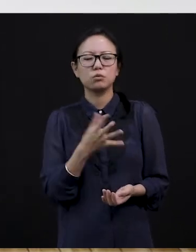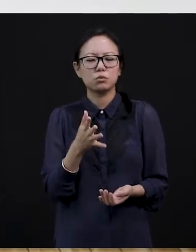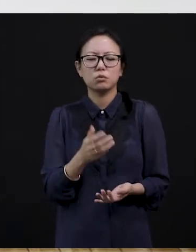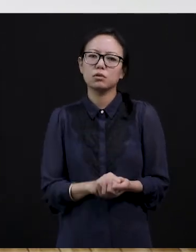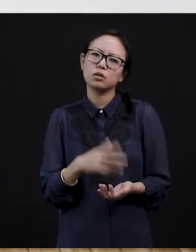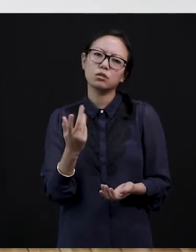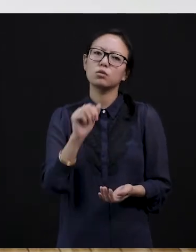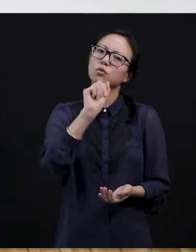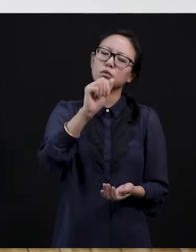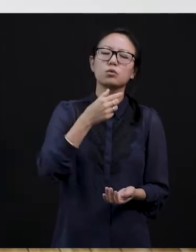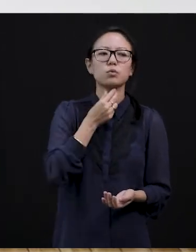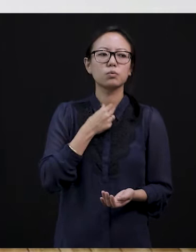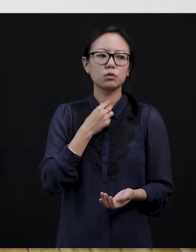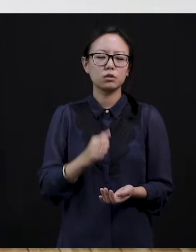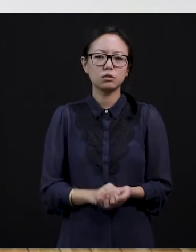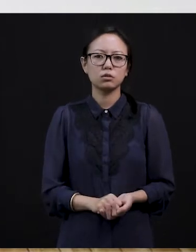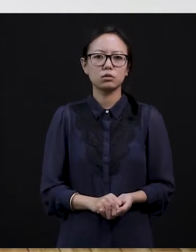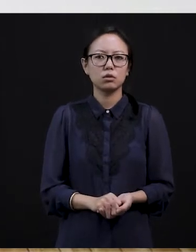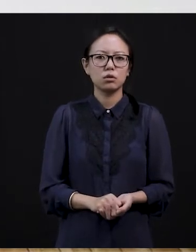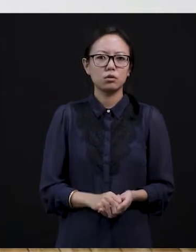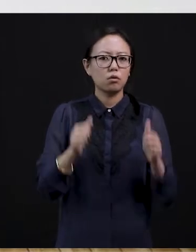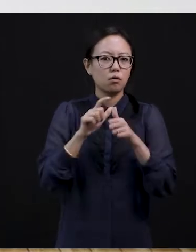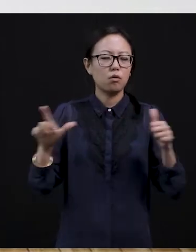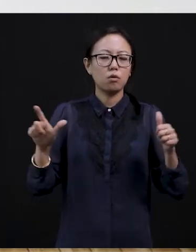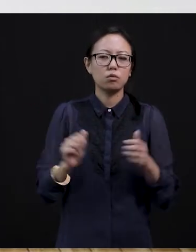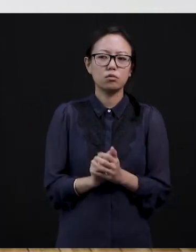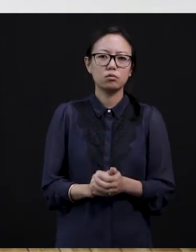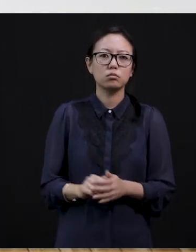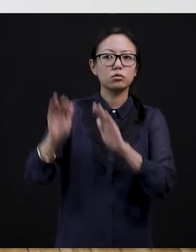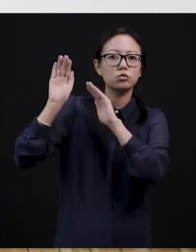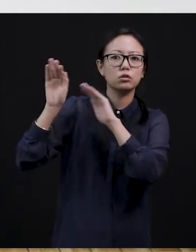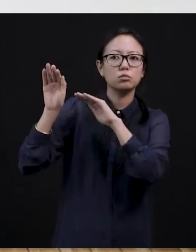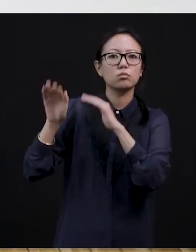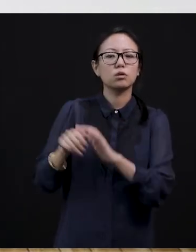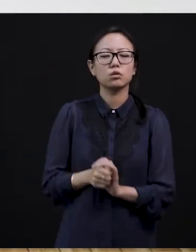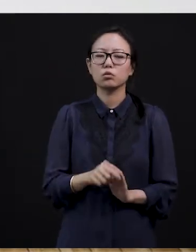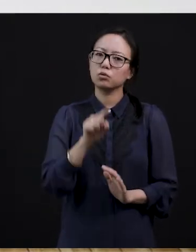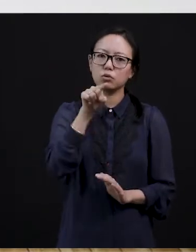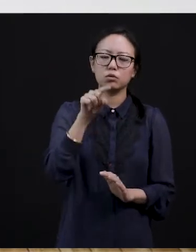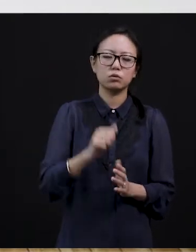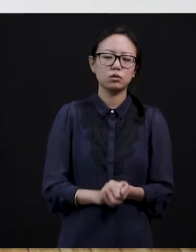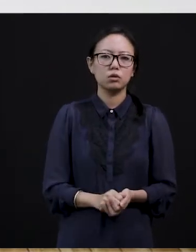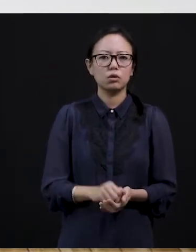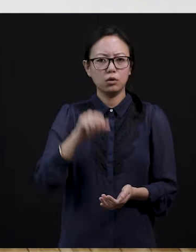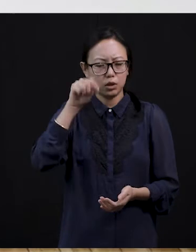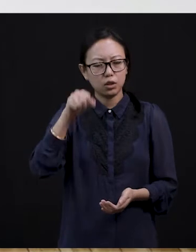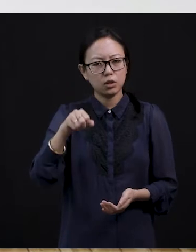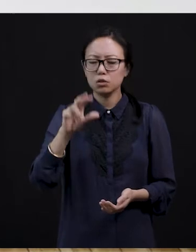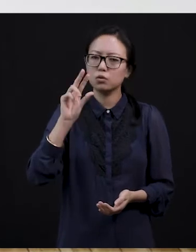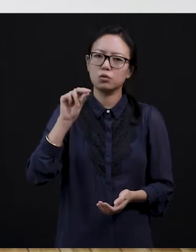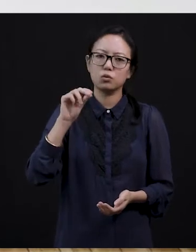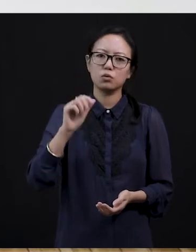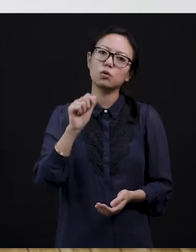will always be dependent on you for yes, on you for no. Now the word democracy,